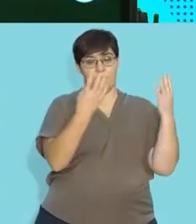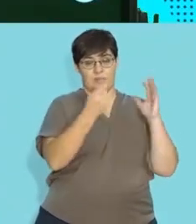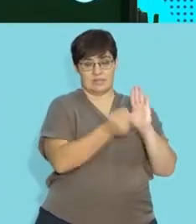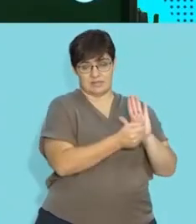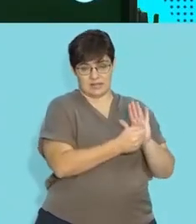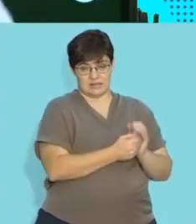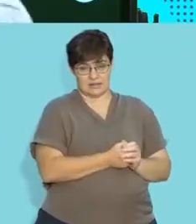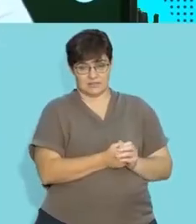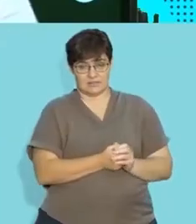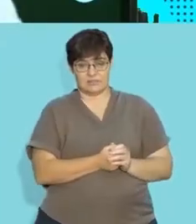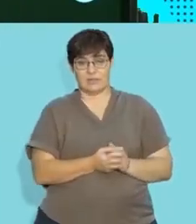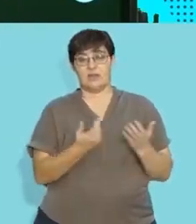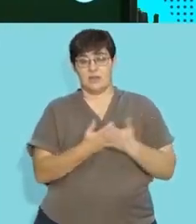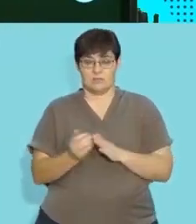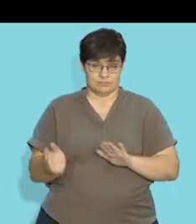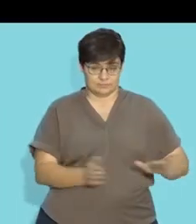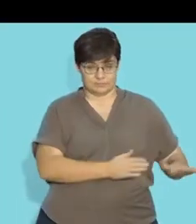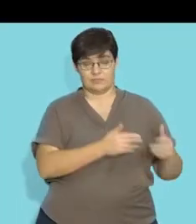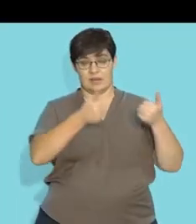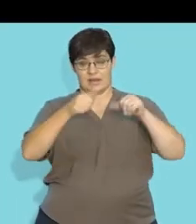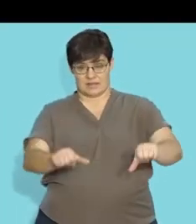understand the question. Now we go further.